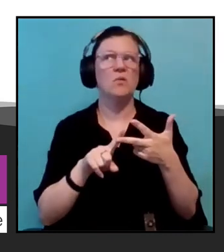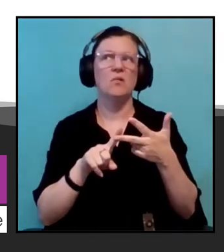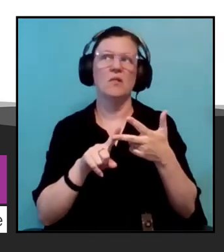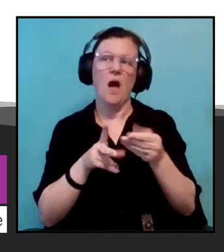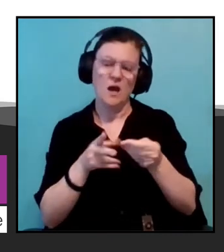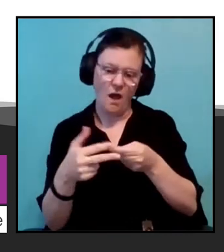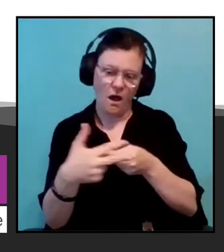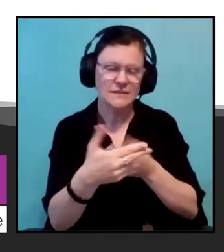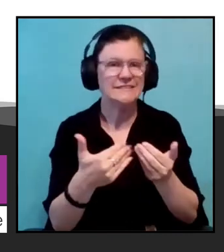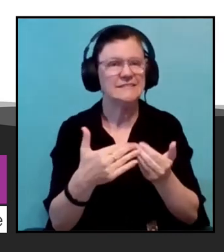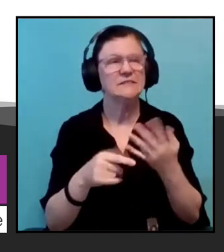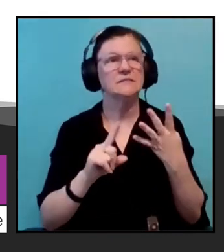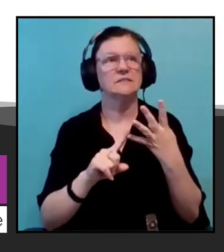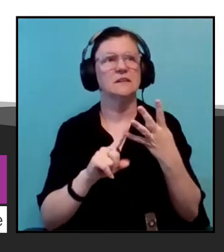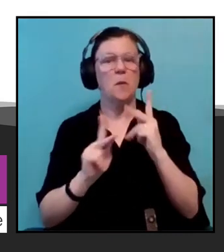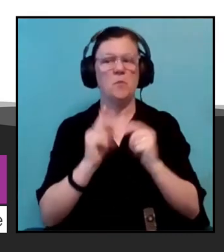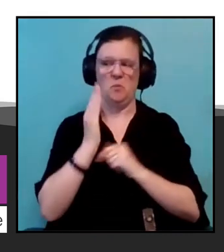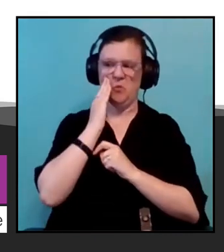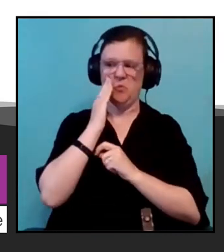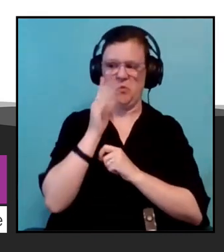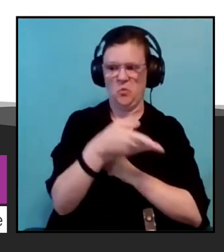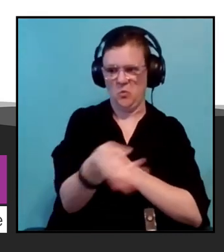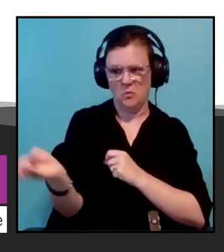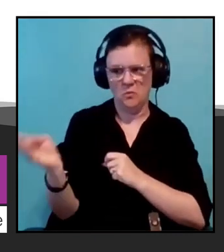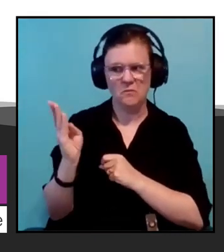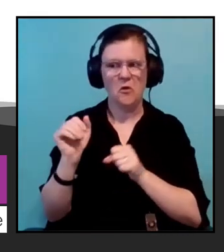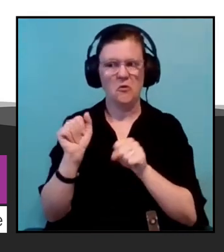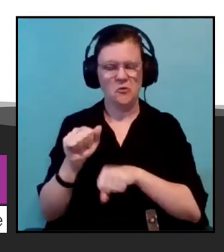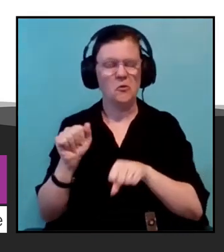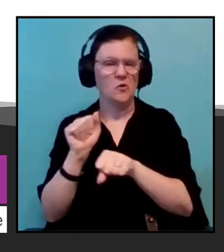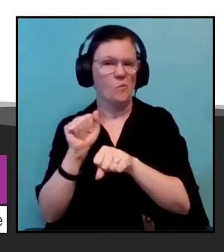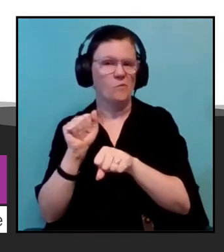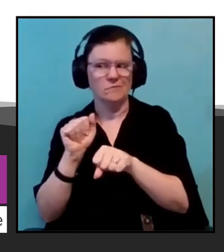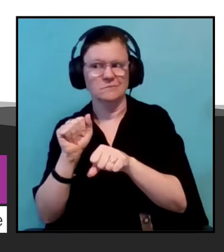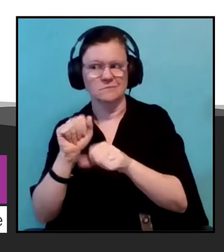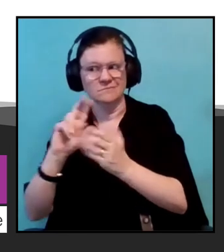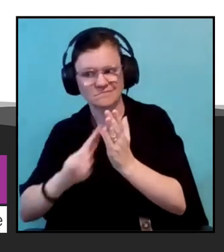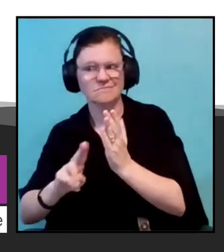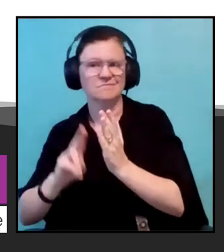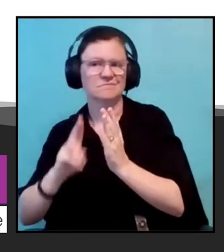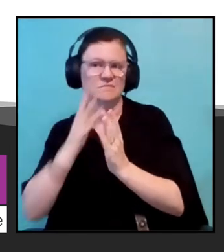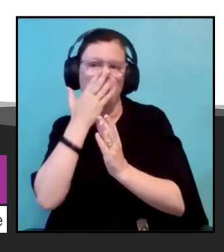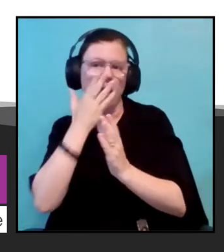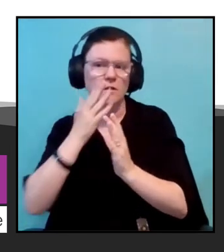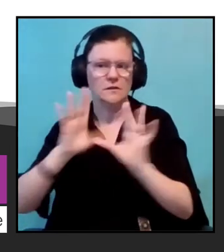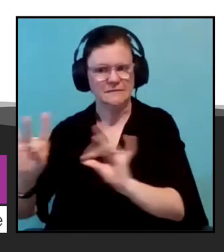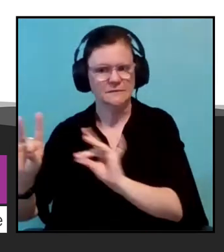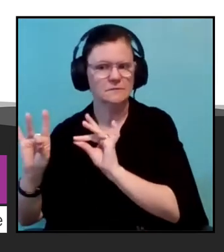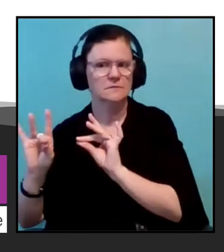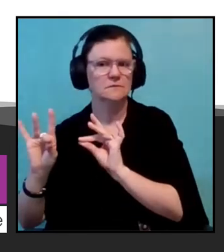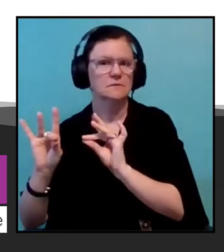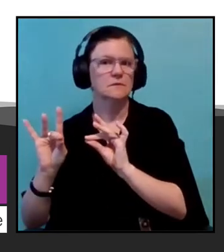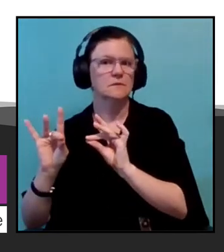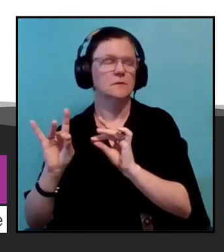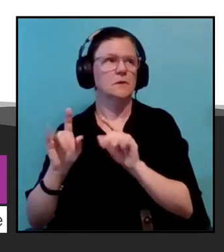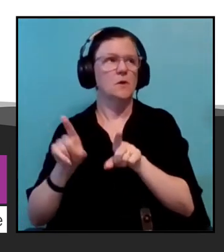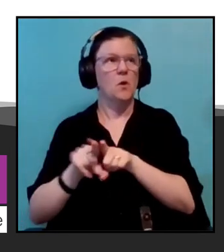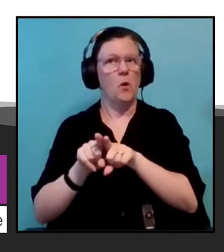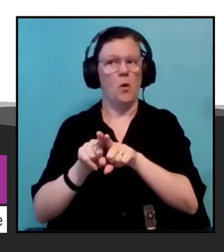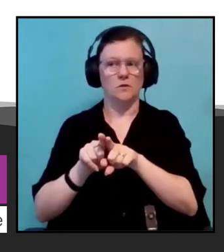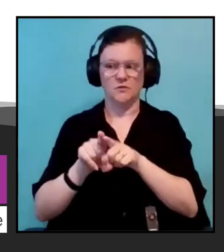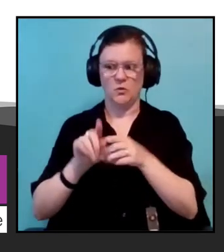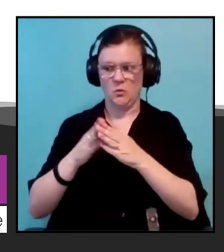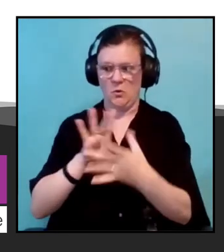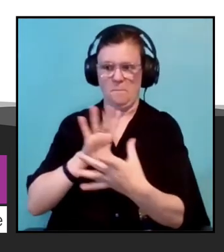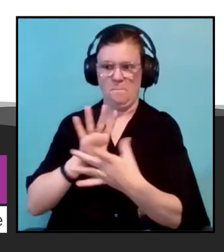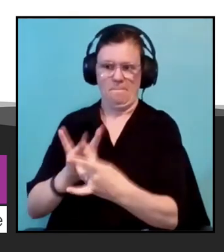cut, and what would be familiar to the people who are going to be working on these flags. And we also thought a lot about what would resonate with the community